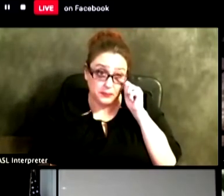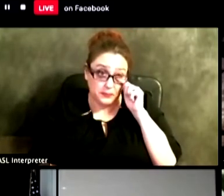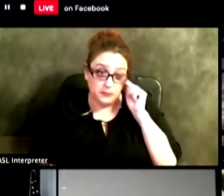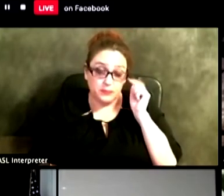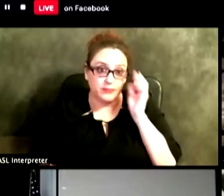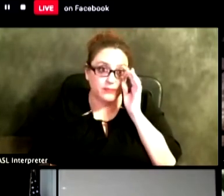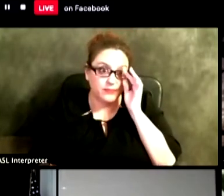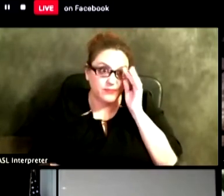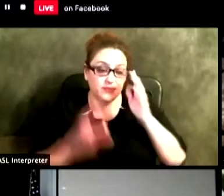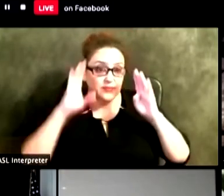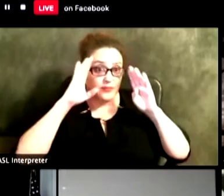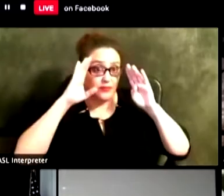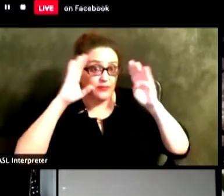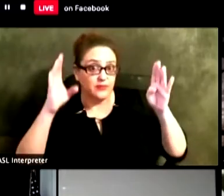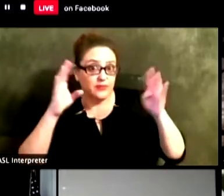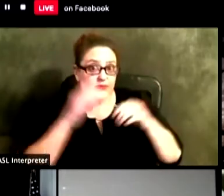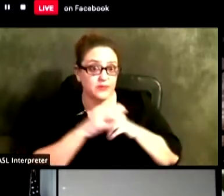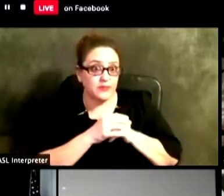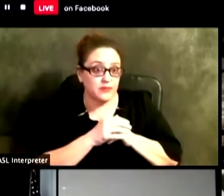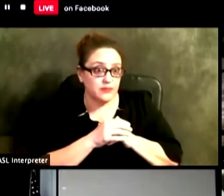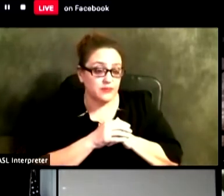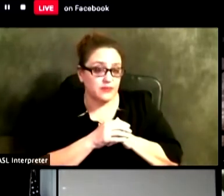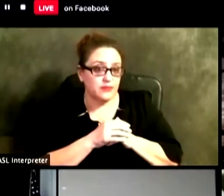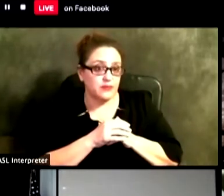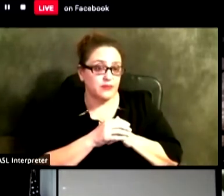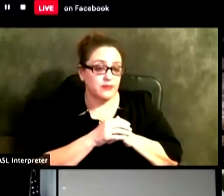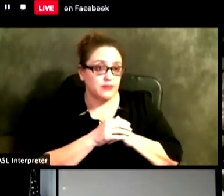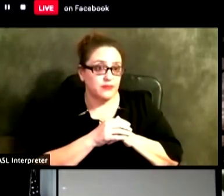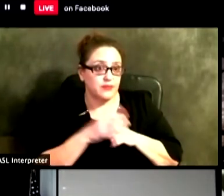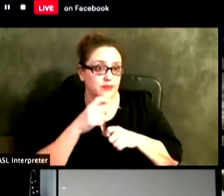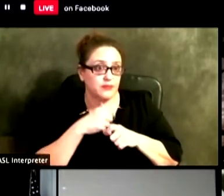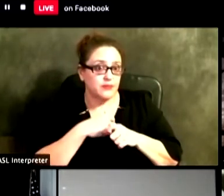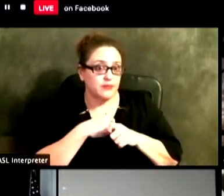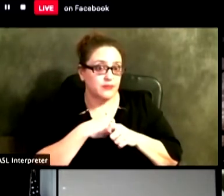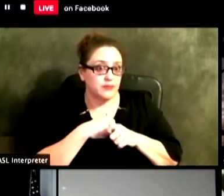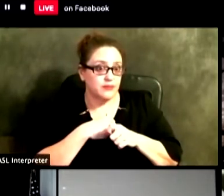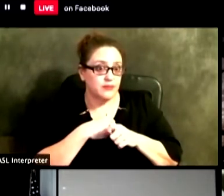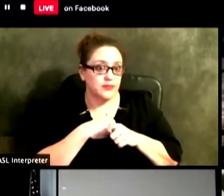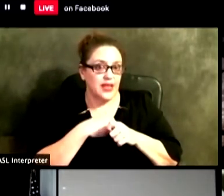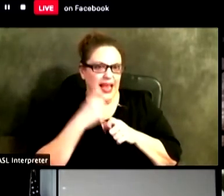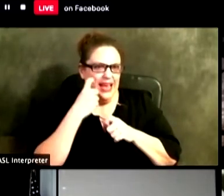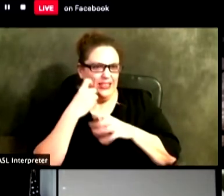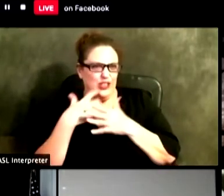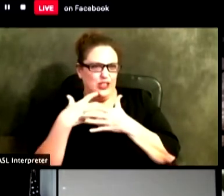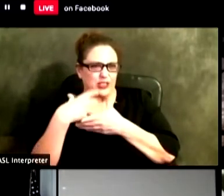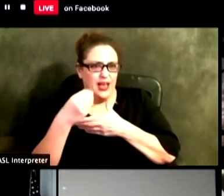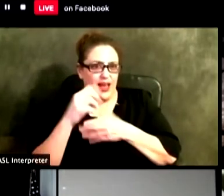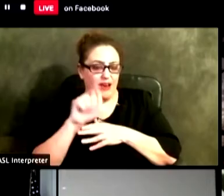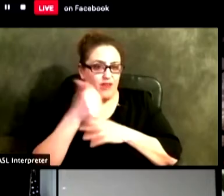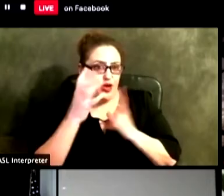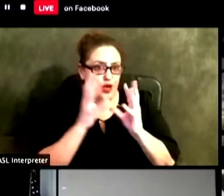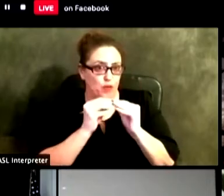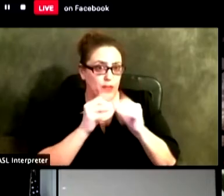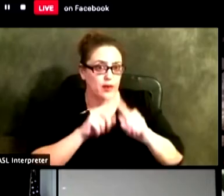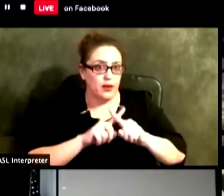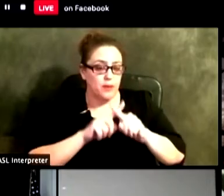Just a few examples. Hi, I was calling and I'm in and out of another meeting, but my question